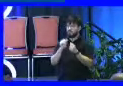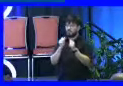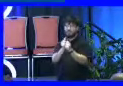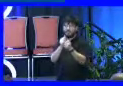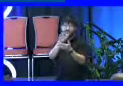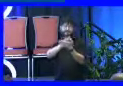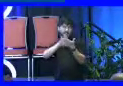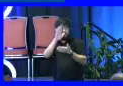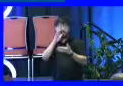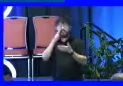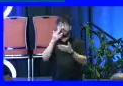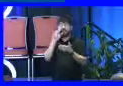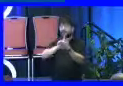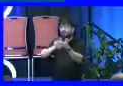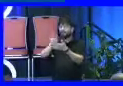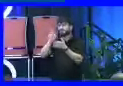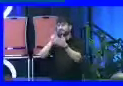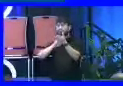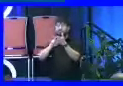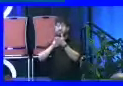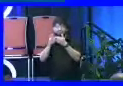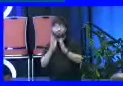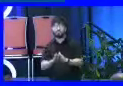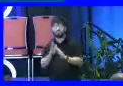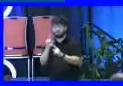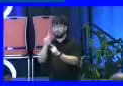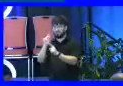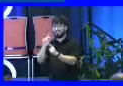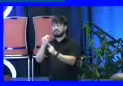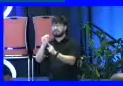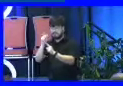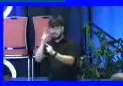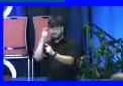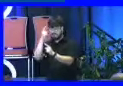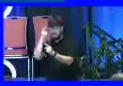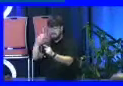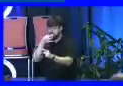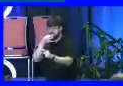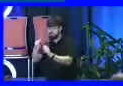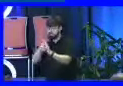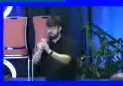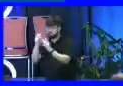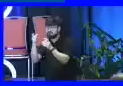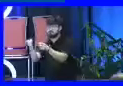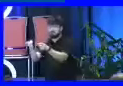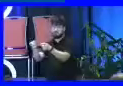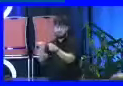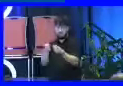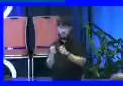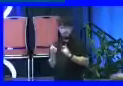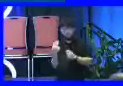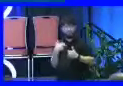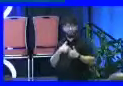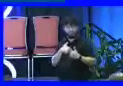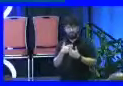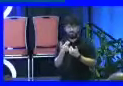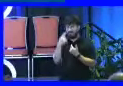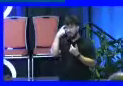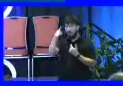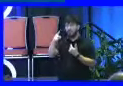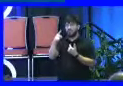academia or researchers to bring on that data expertise and analytic capacity, or they've